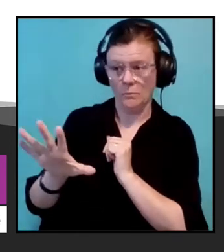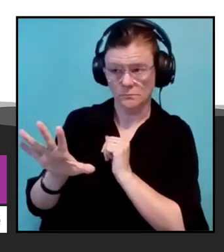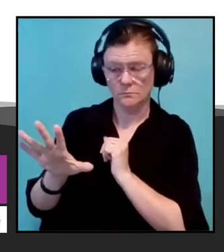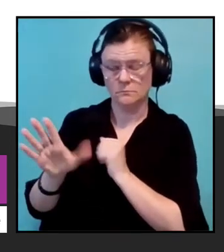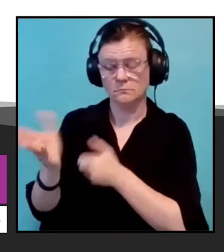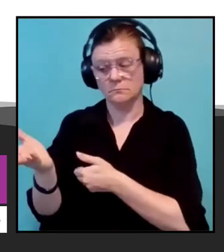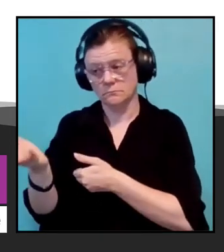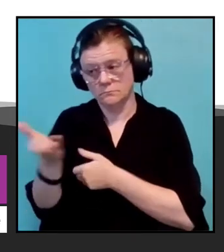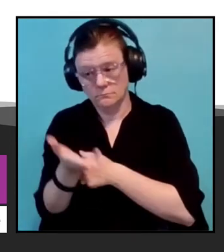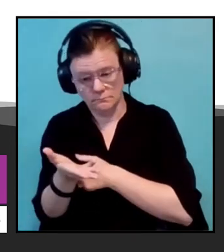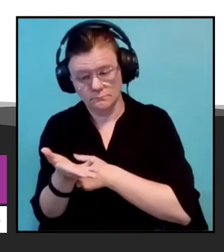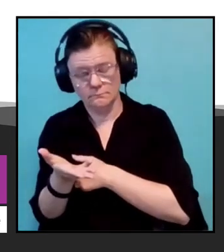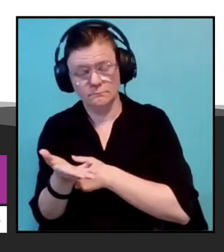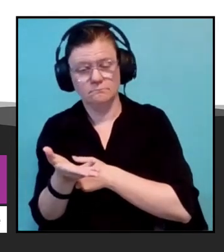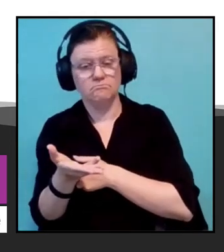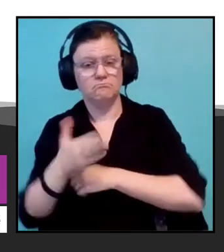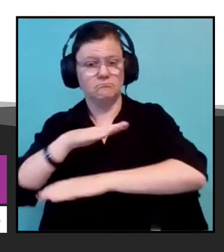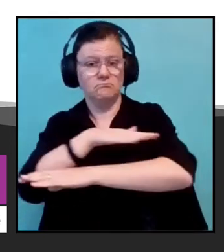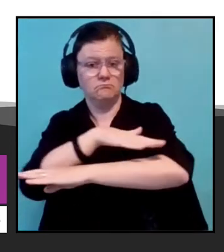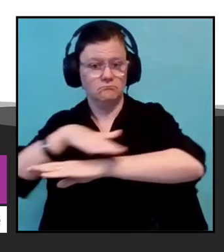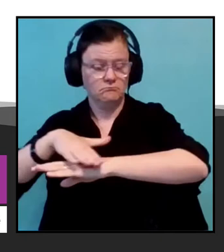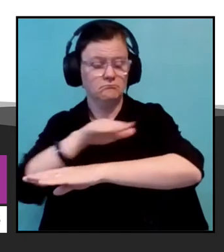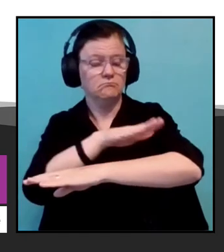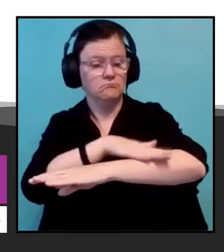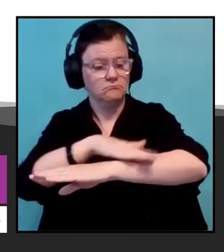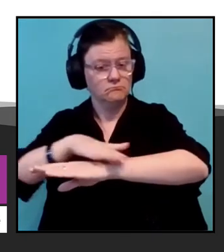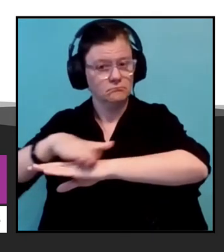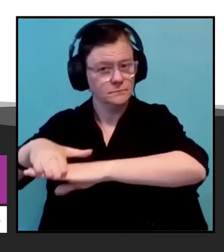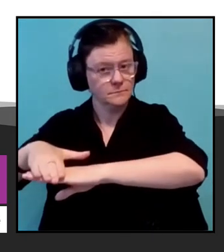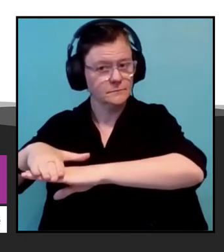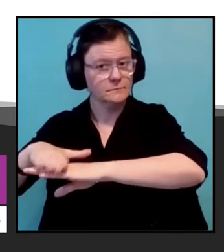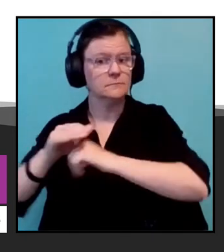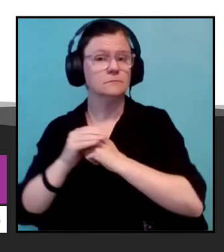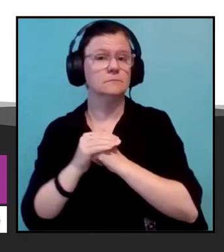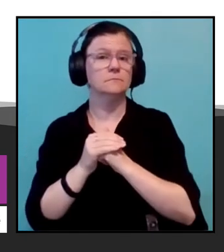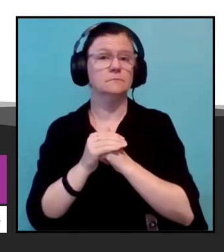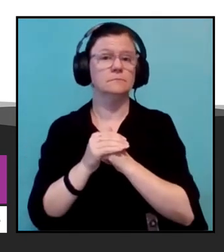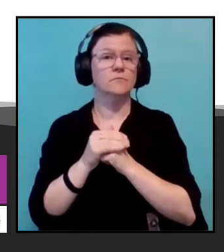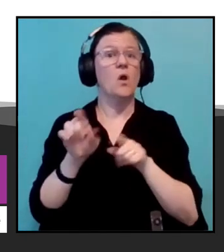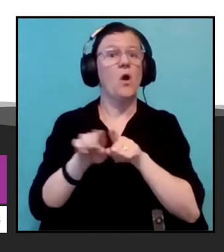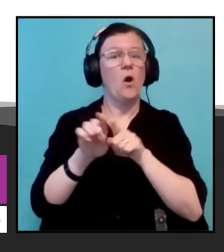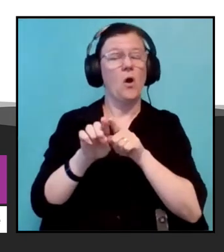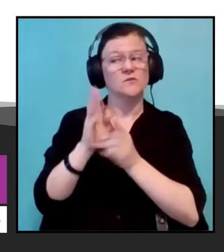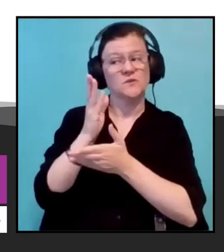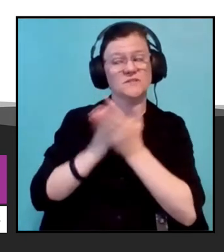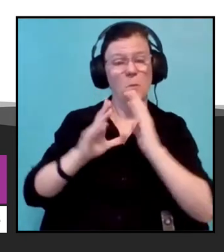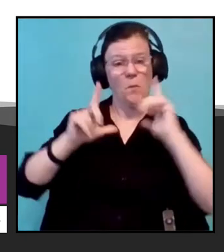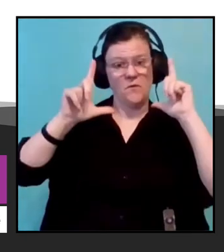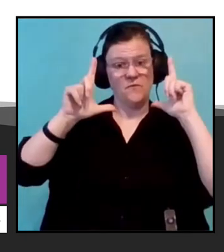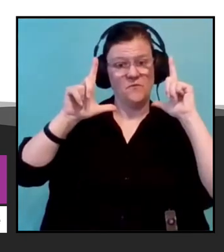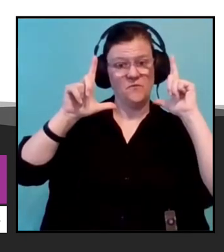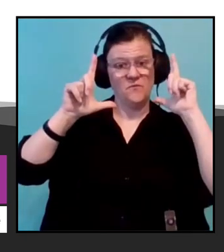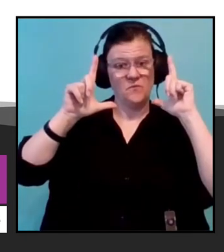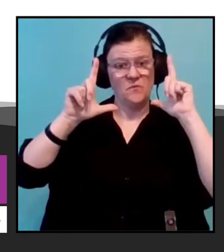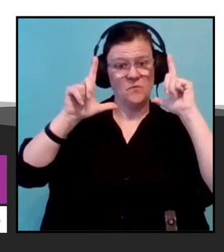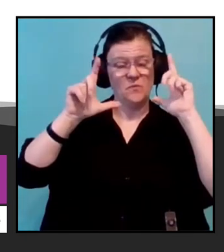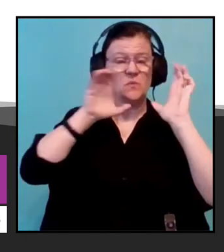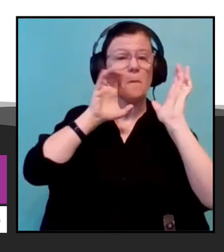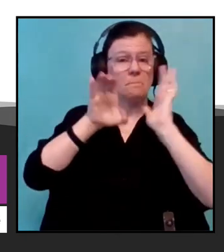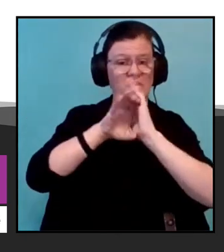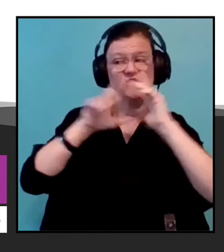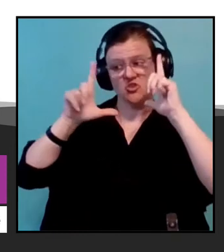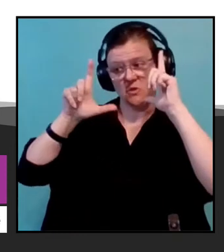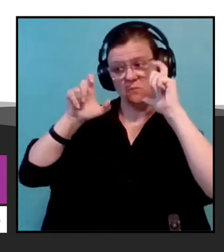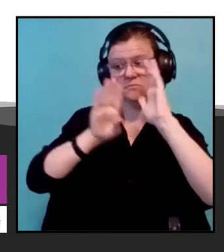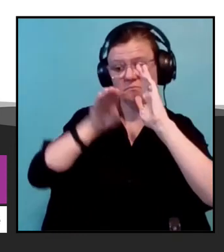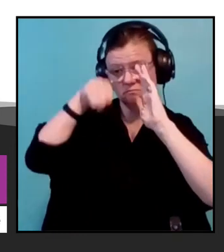provided at the altar. These are also some of the Polaroids that were left over that we were able to have